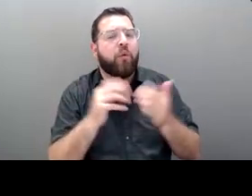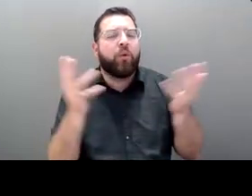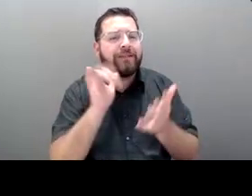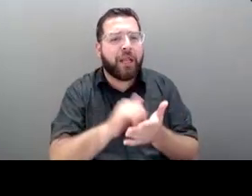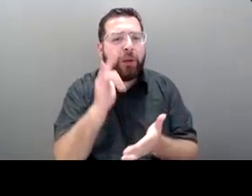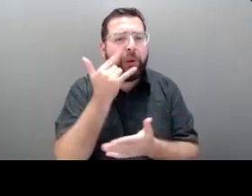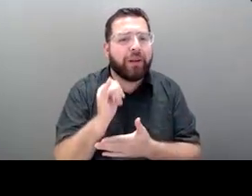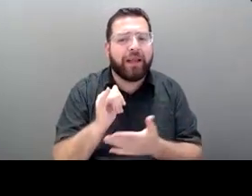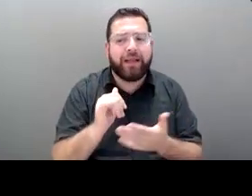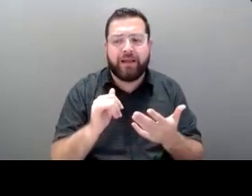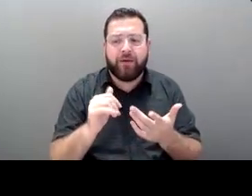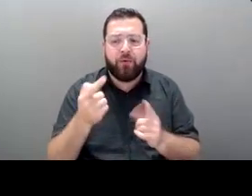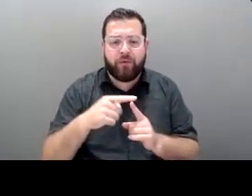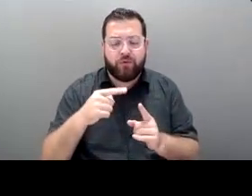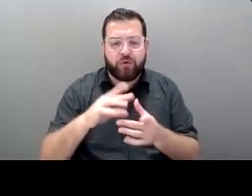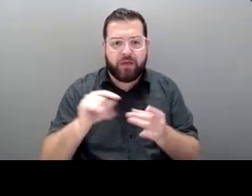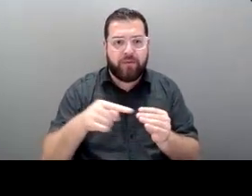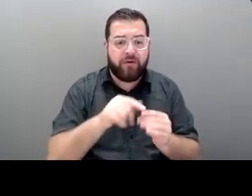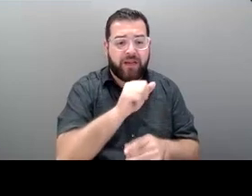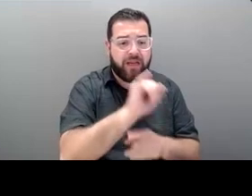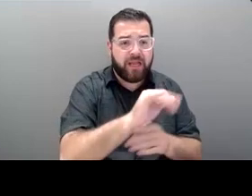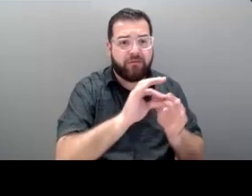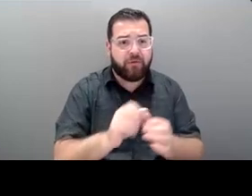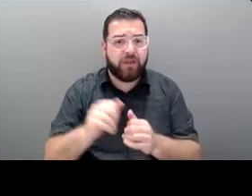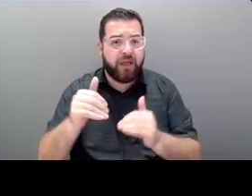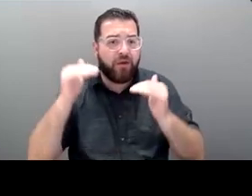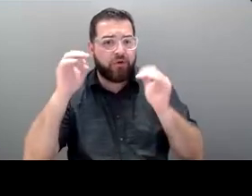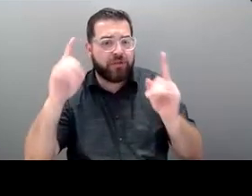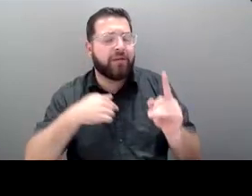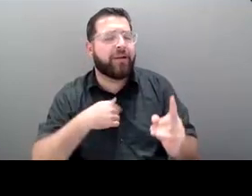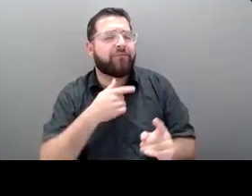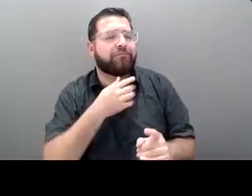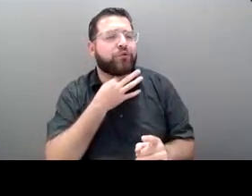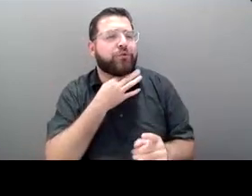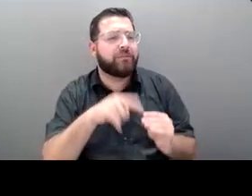like a principle when we're thinking about AI in higher ed? I'm really interested in that idea.